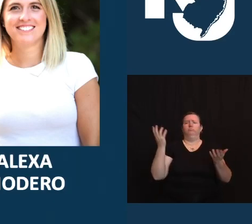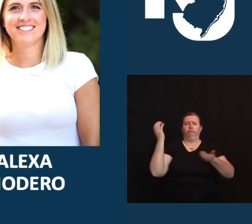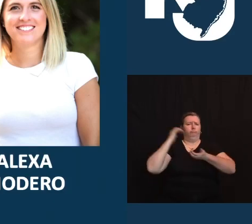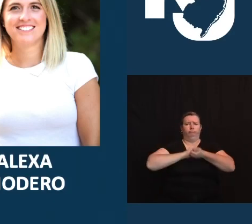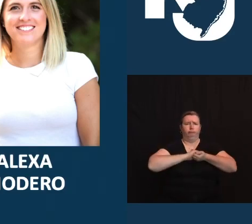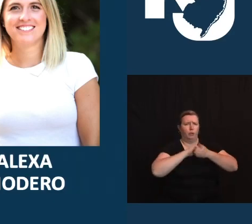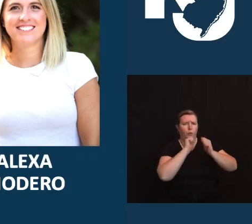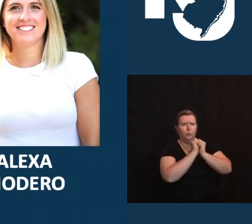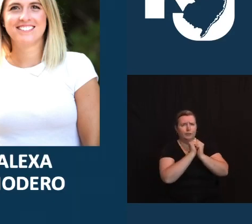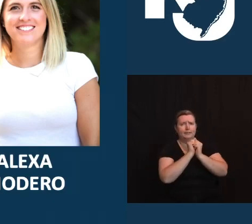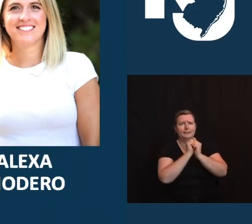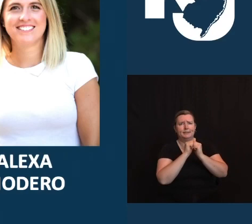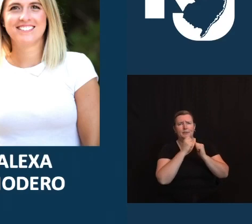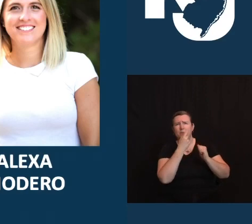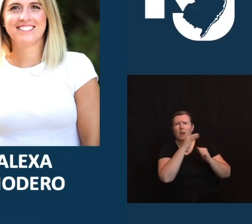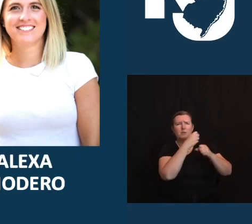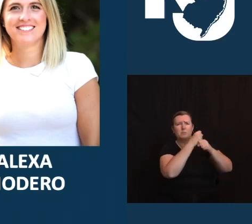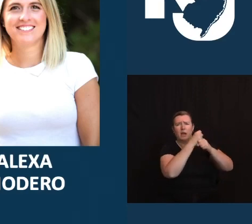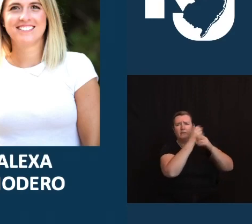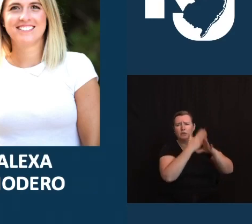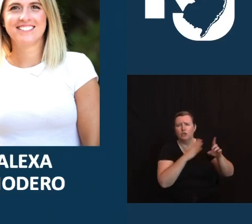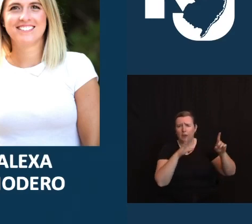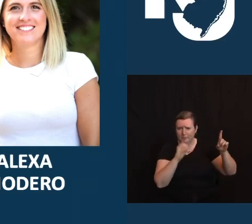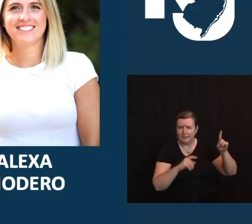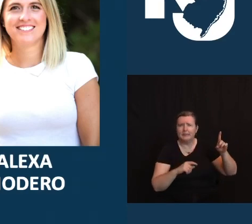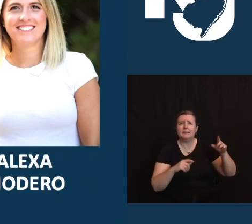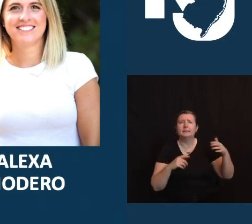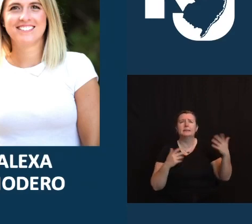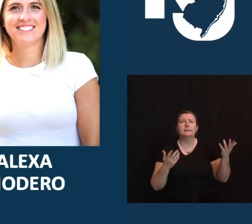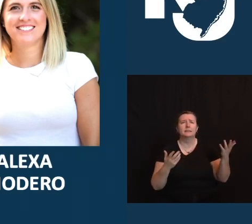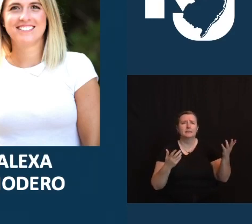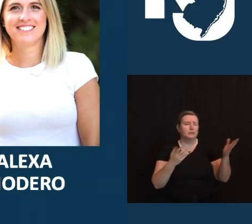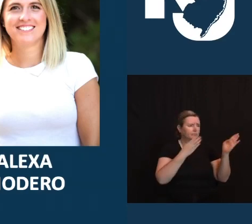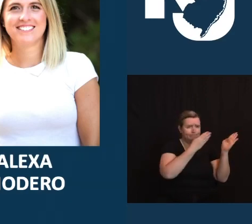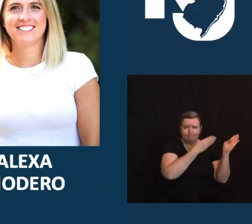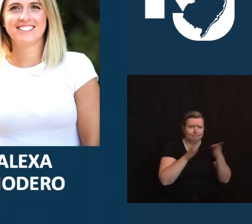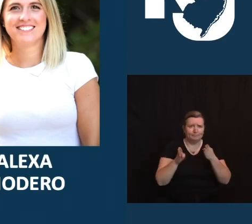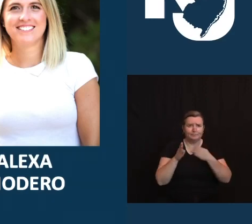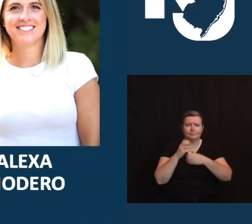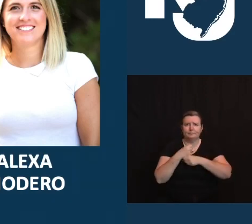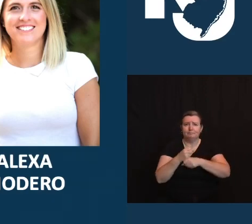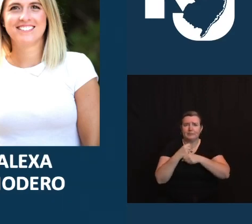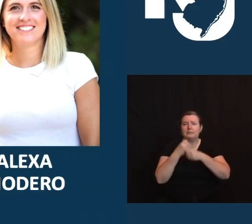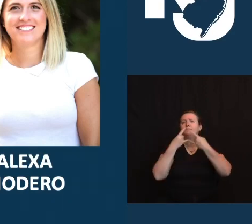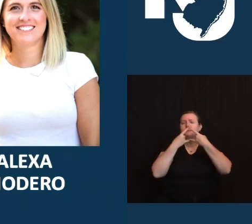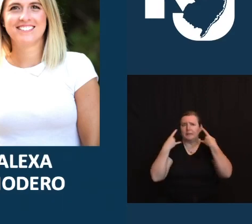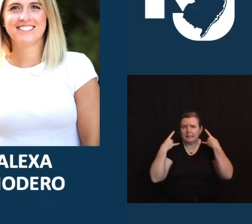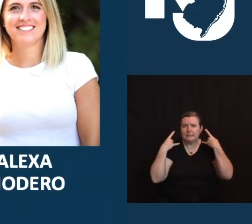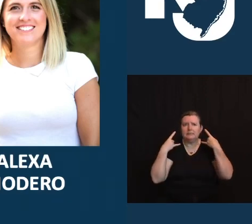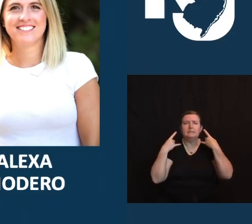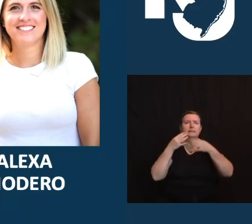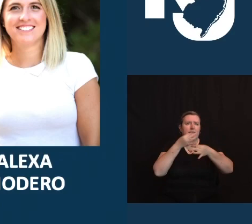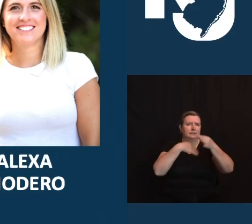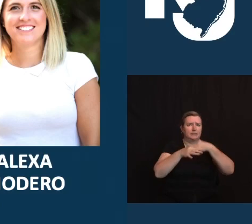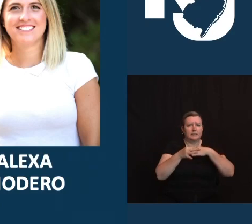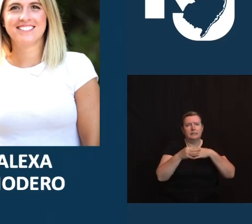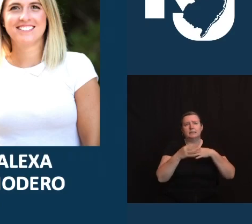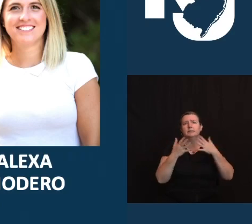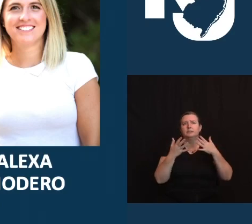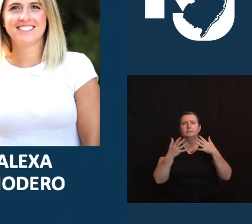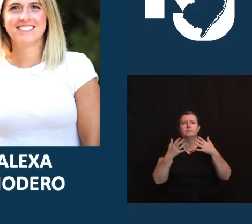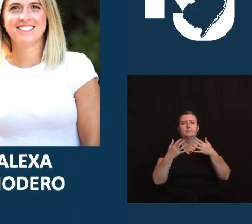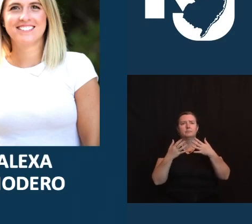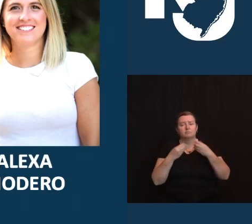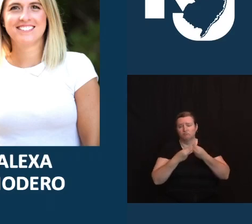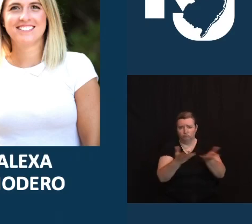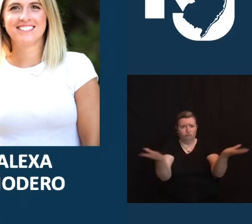their short-term manufacturing focus to creating surgical masks and distributing them across New Jersey and New